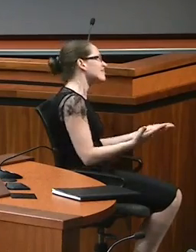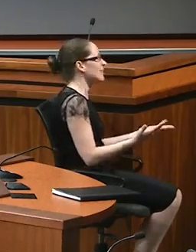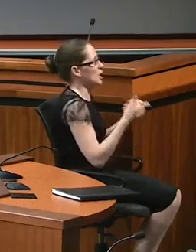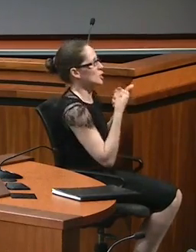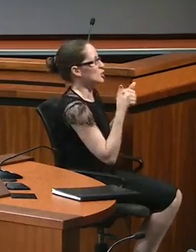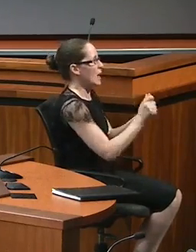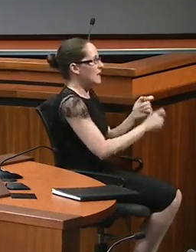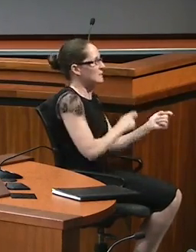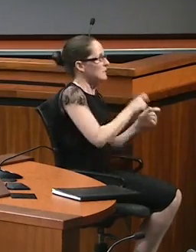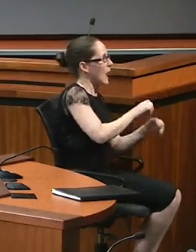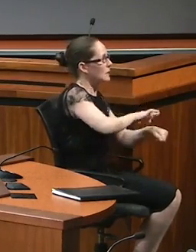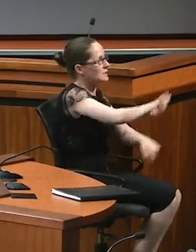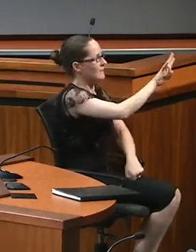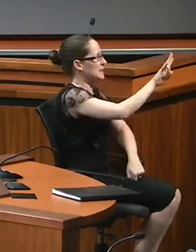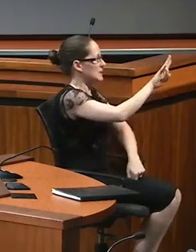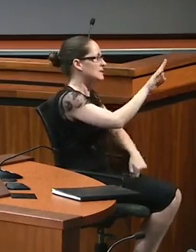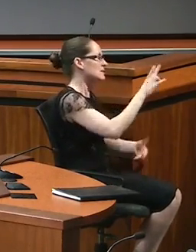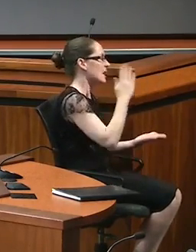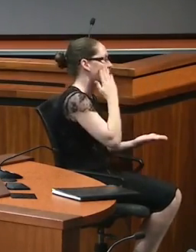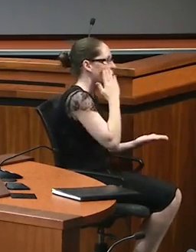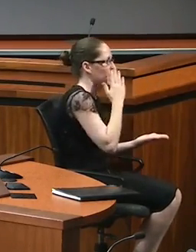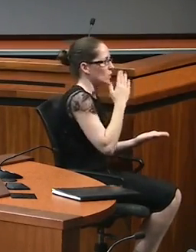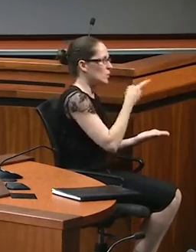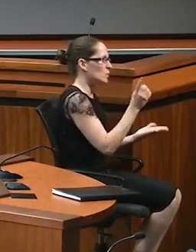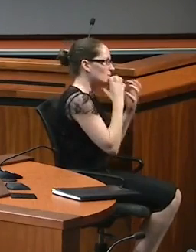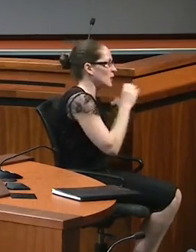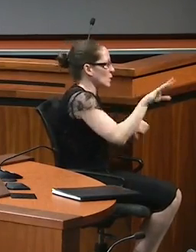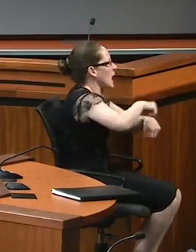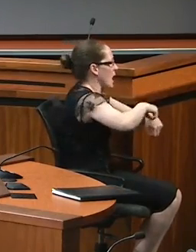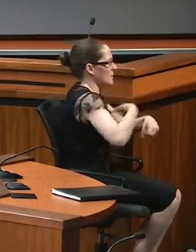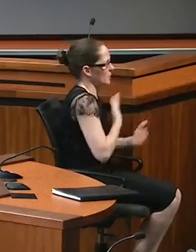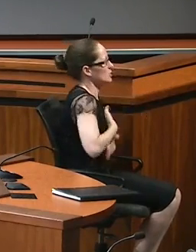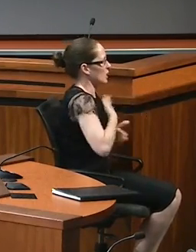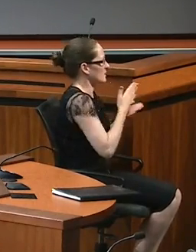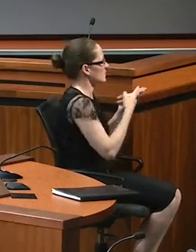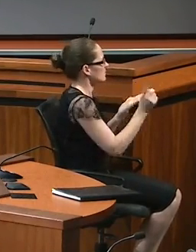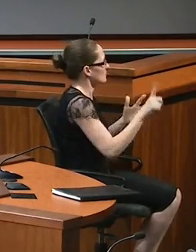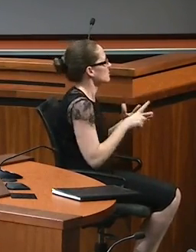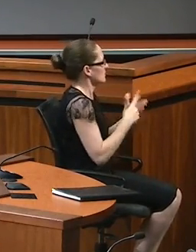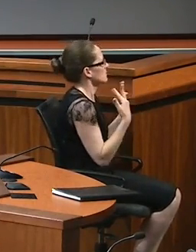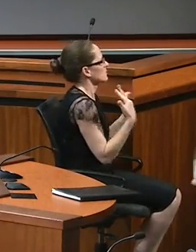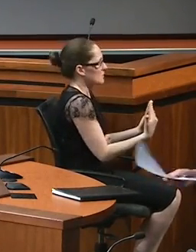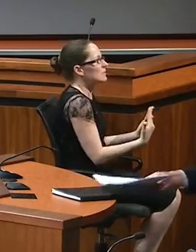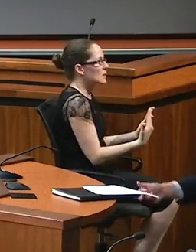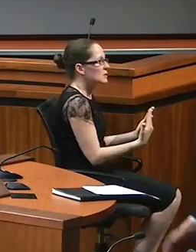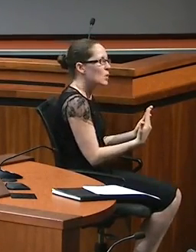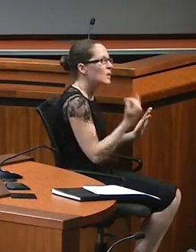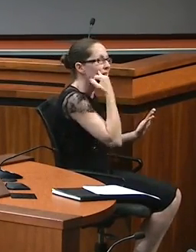at 7:01. Your time is valuable, and I appreciate those folks who have been able to get here, and we'll certainly make room for everybody else who comes